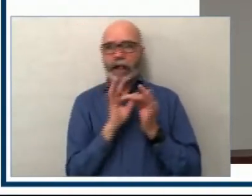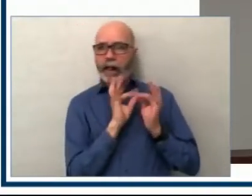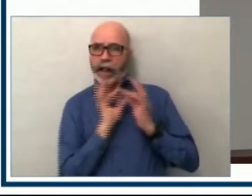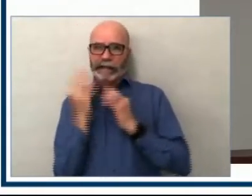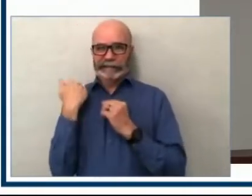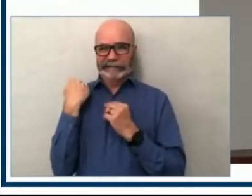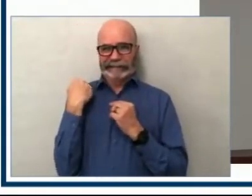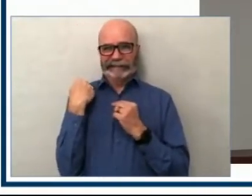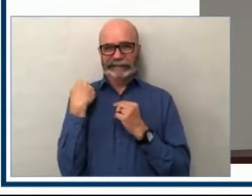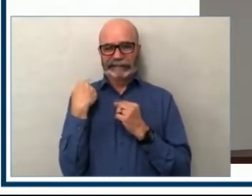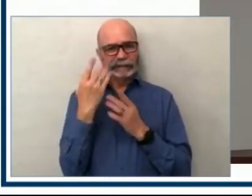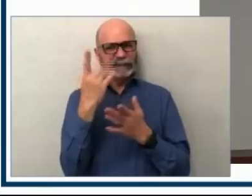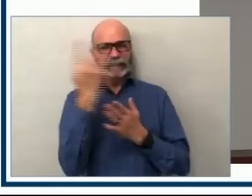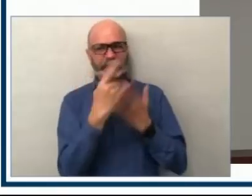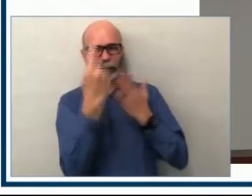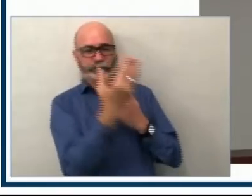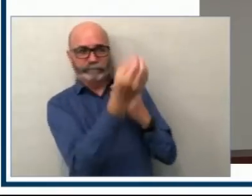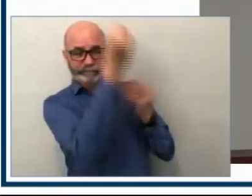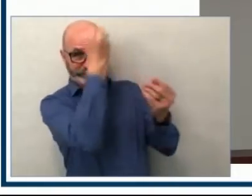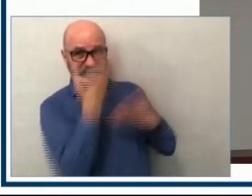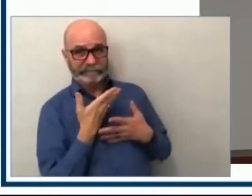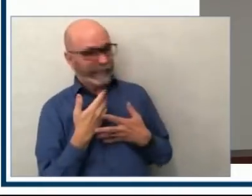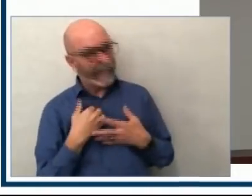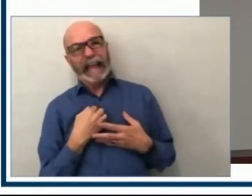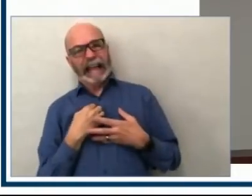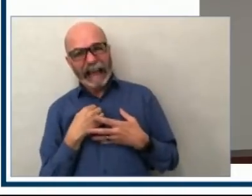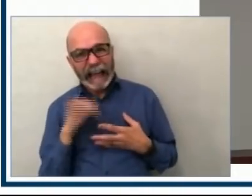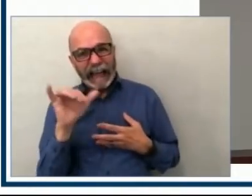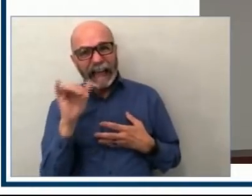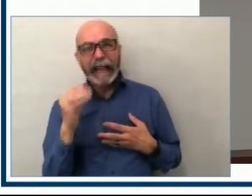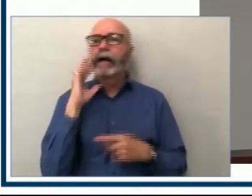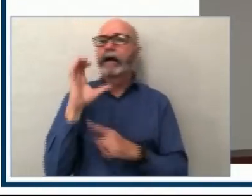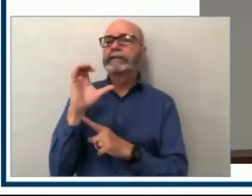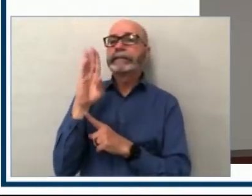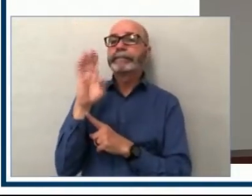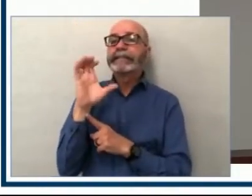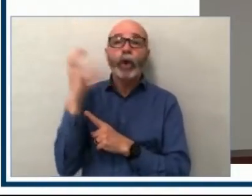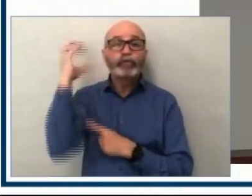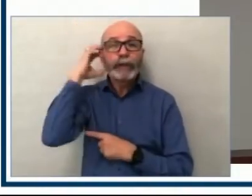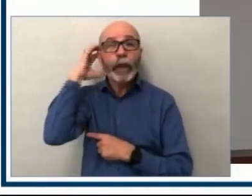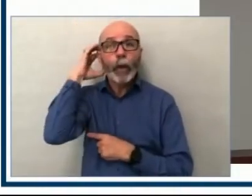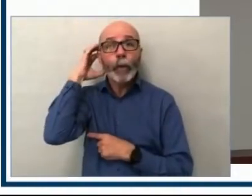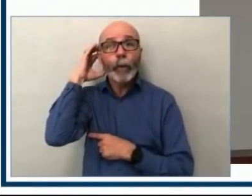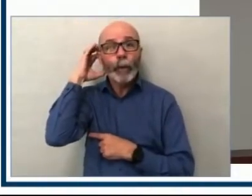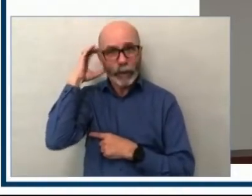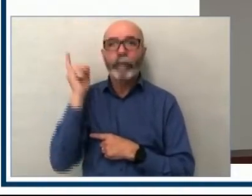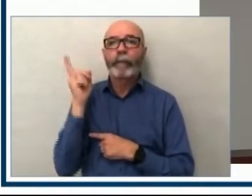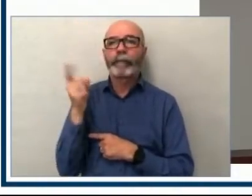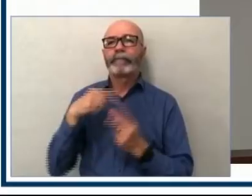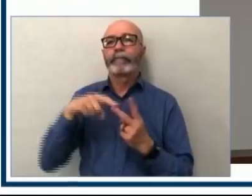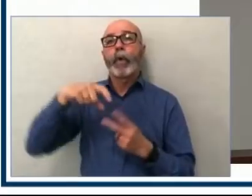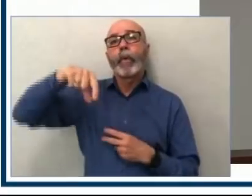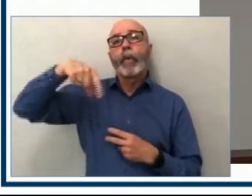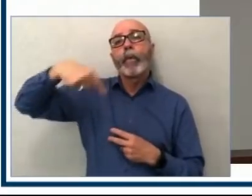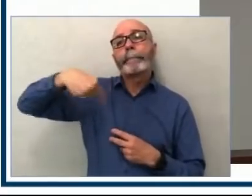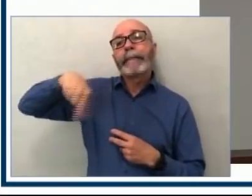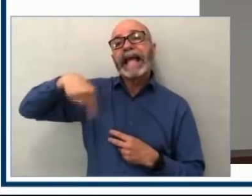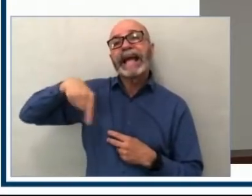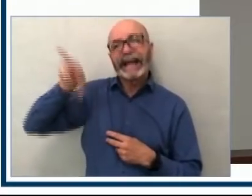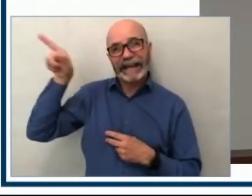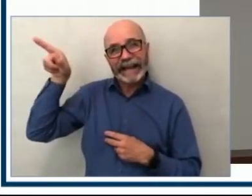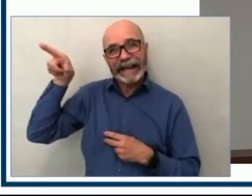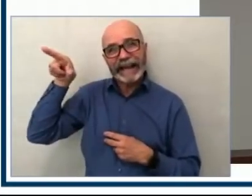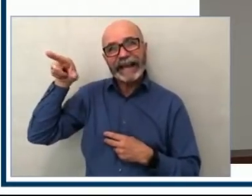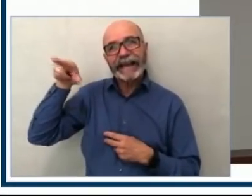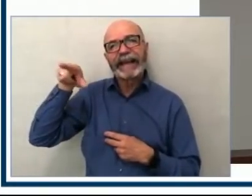it. It was on the CBC radio program, The Current, and the Quebec astronaut David Saint-Jacques, who has recently returned